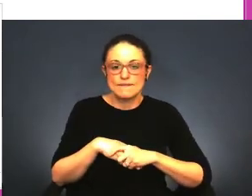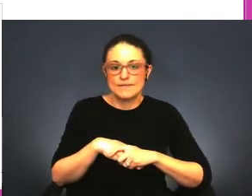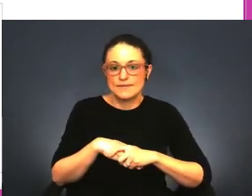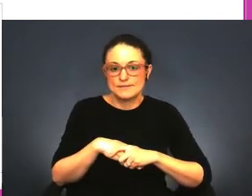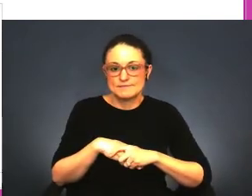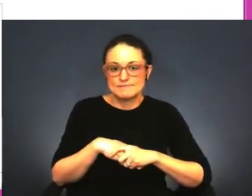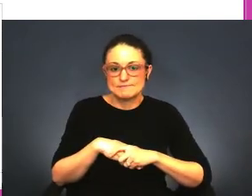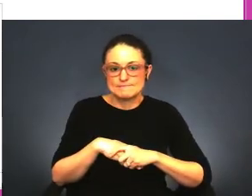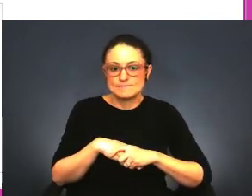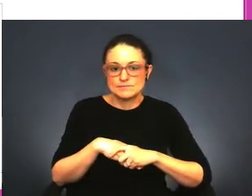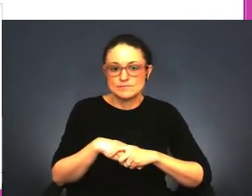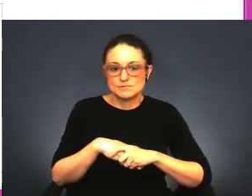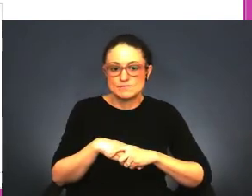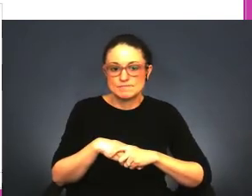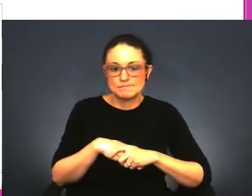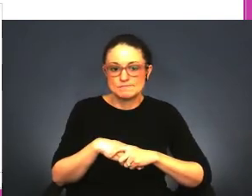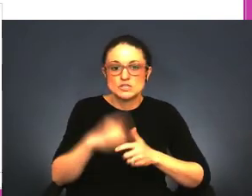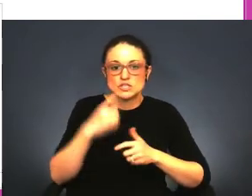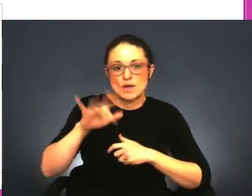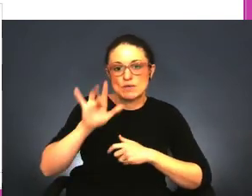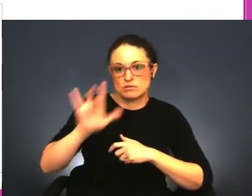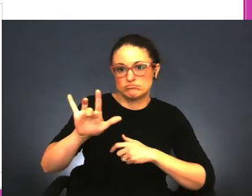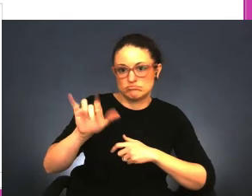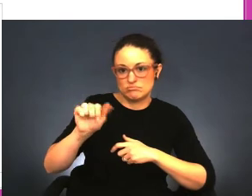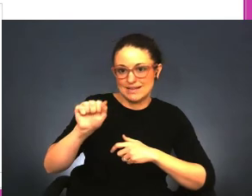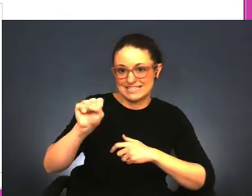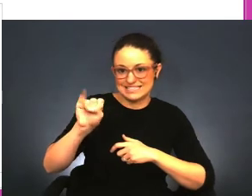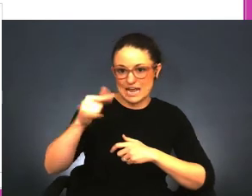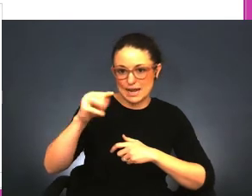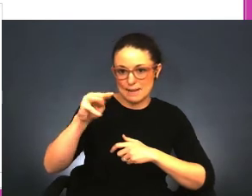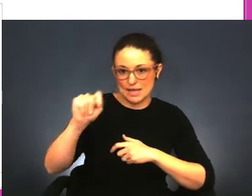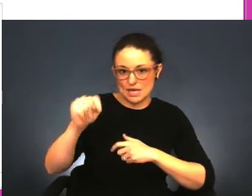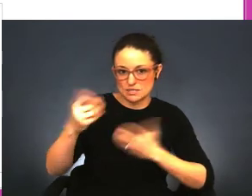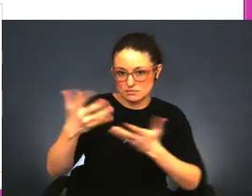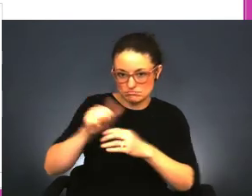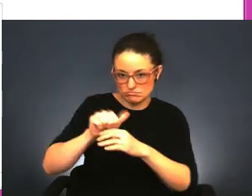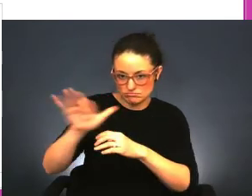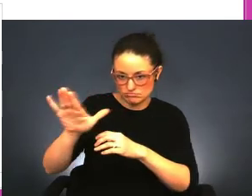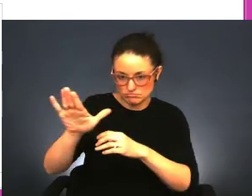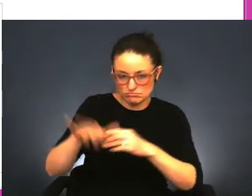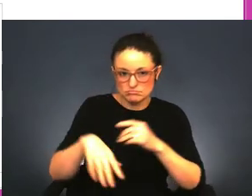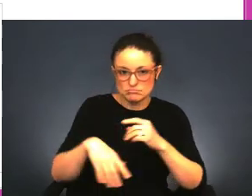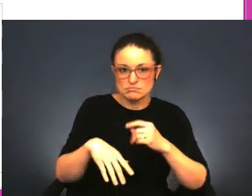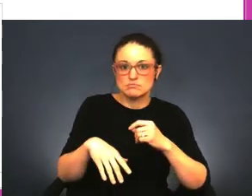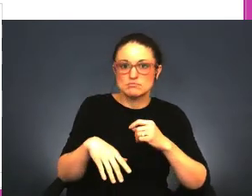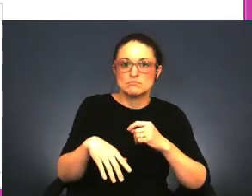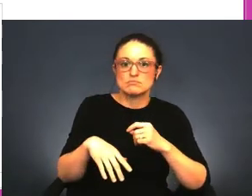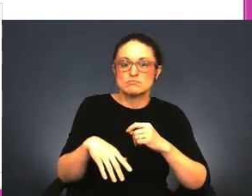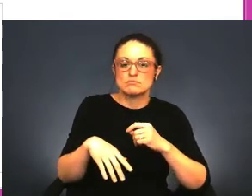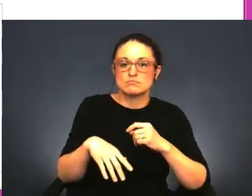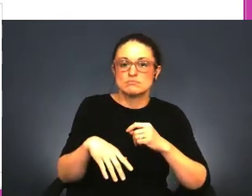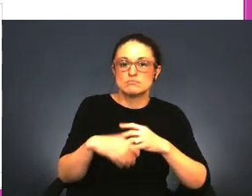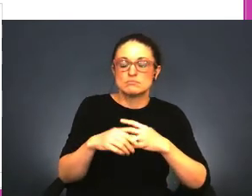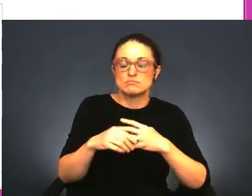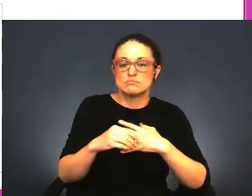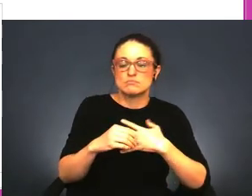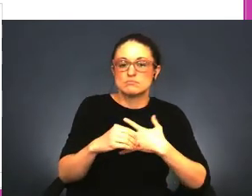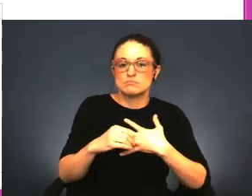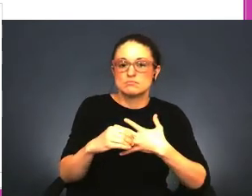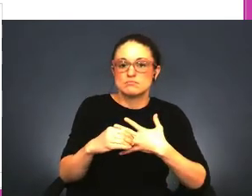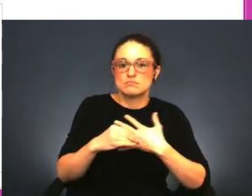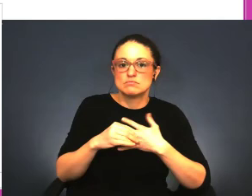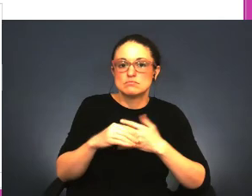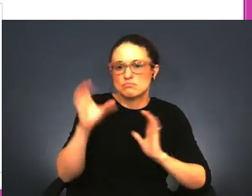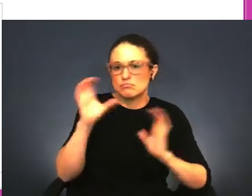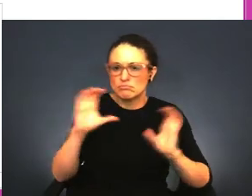will choose an assignment to submit. I'm going to look for A1